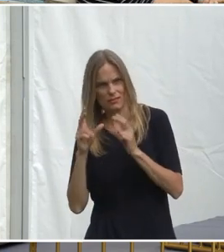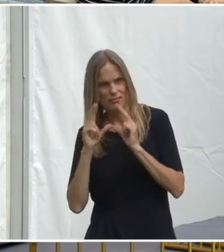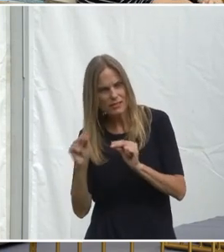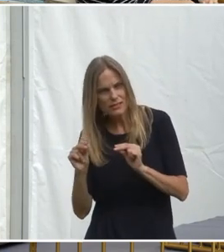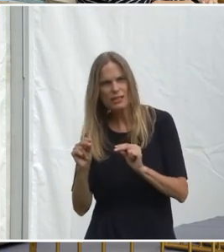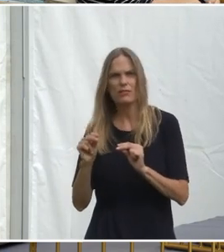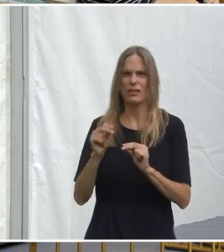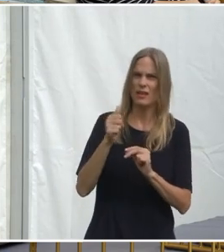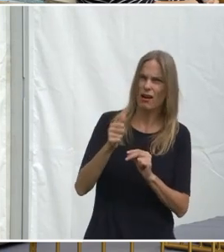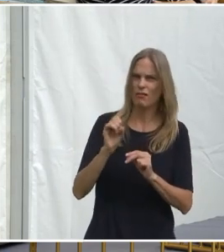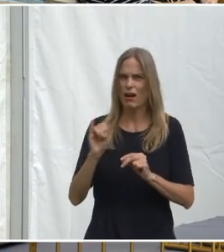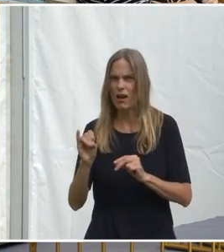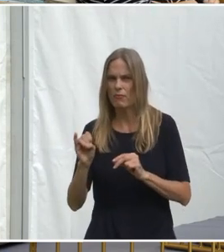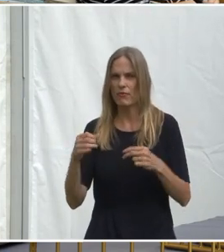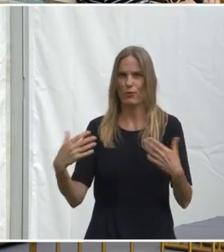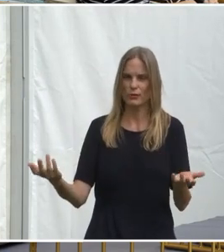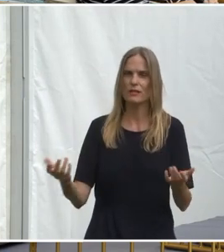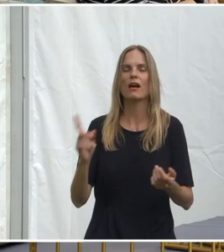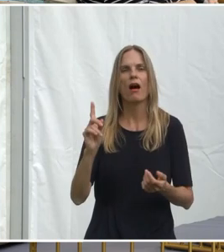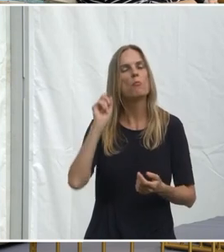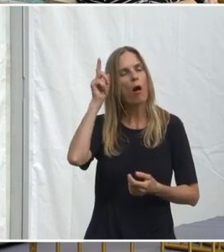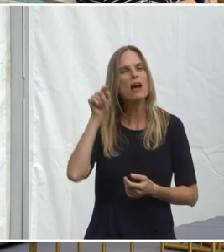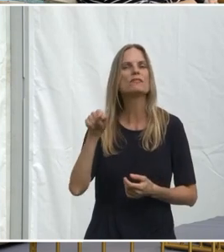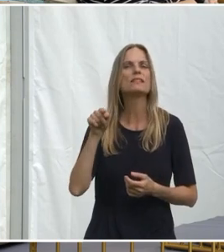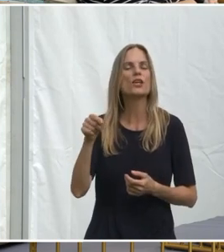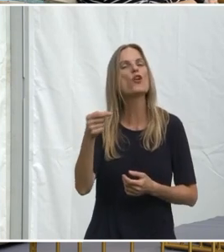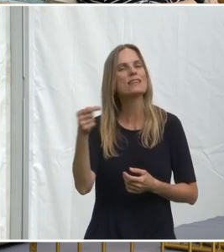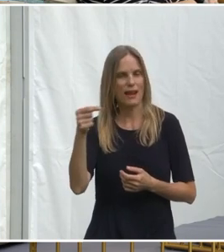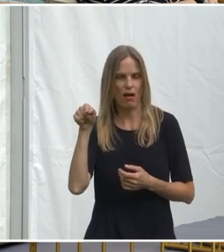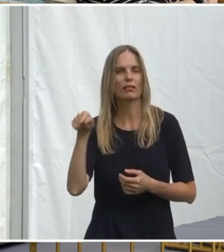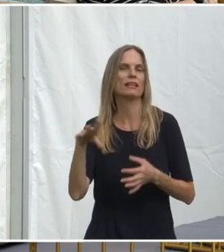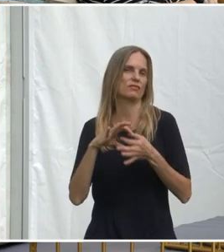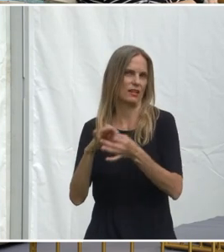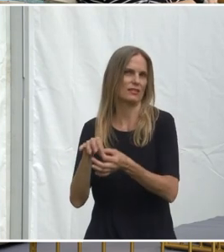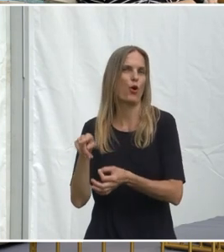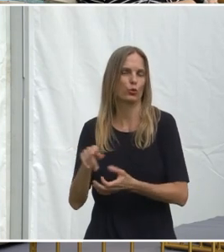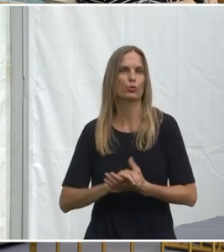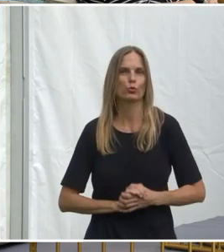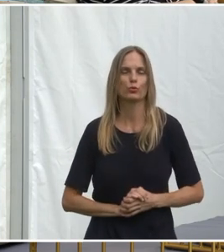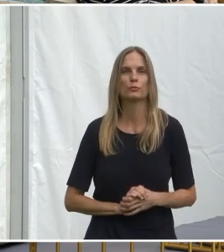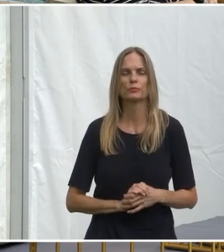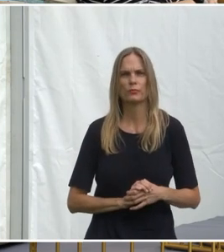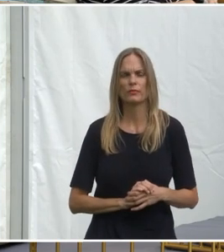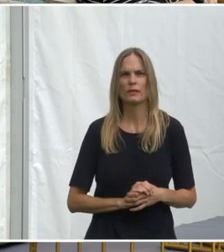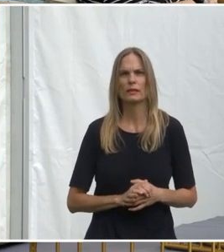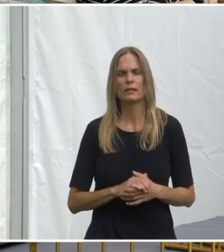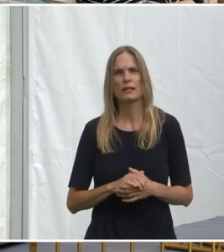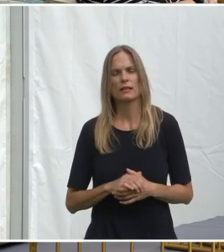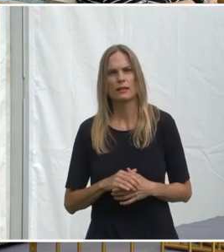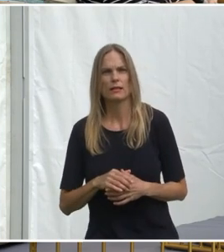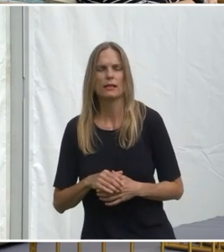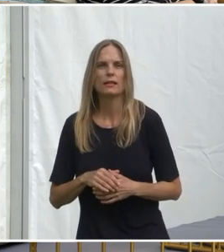that. And I think that is part of these negative challenges I mentioned about this forthcoming or